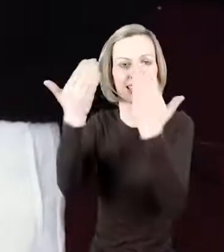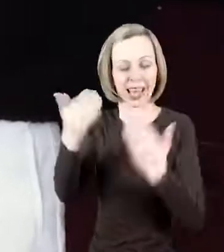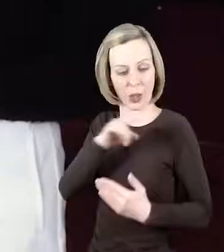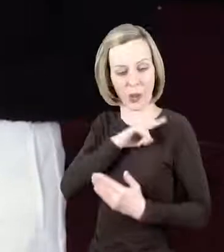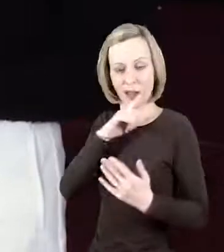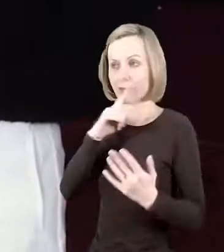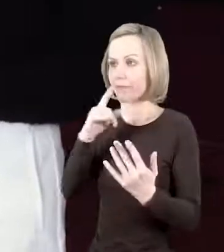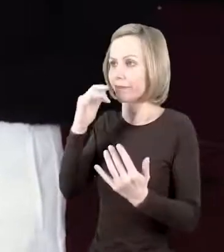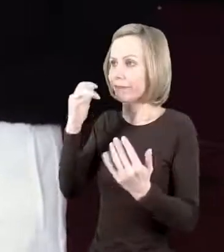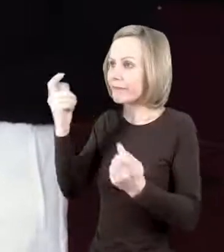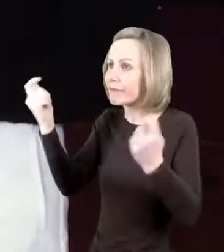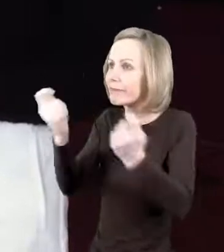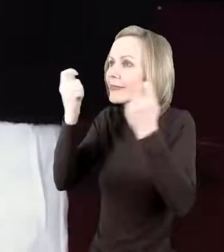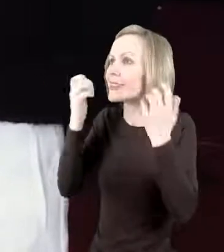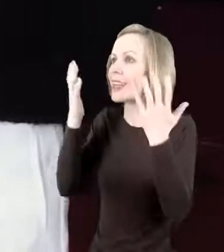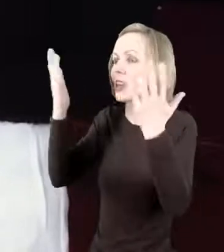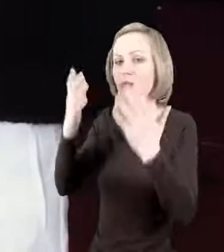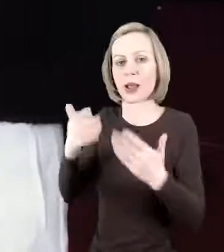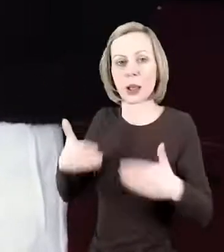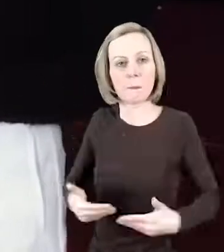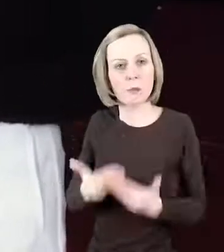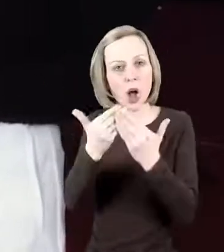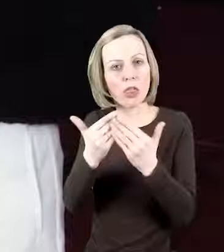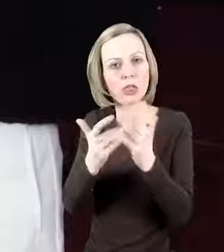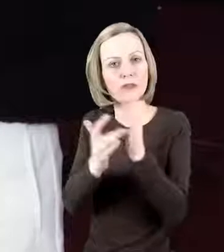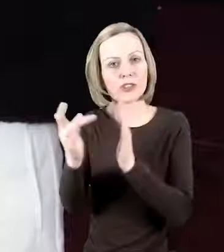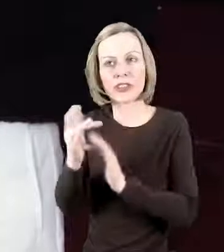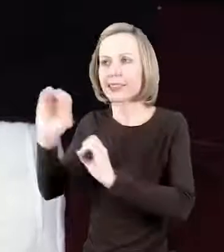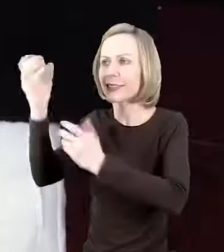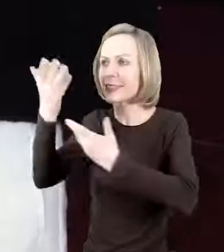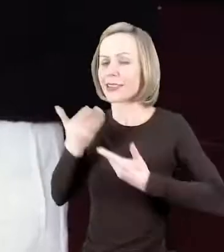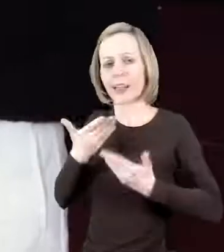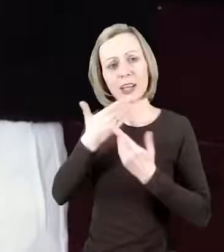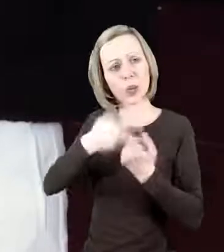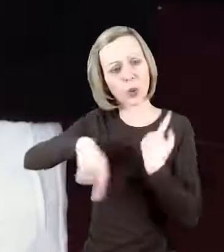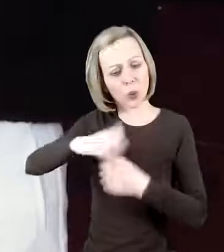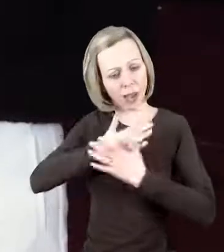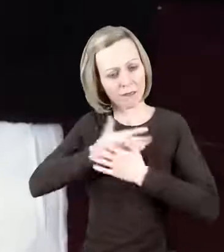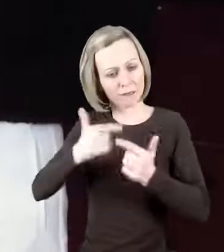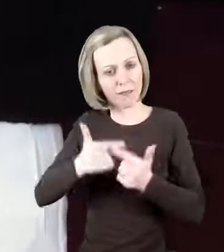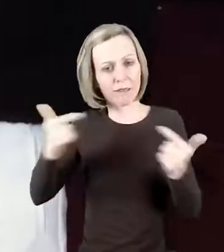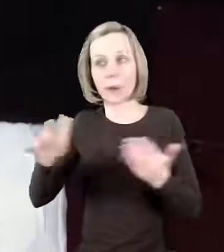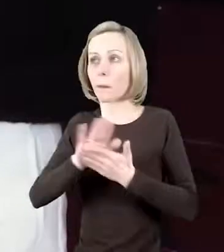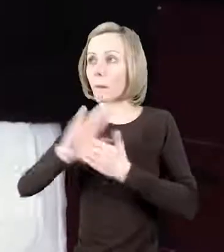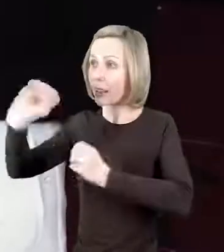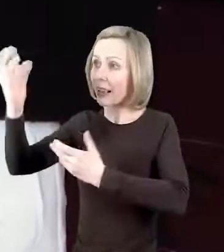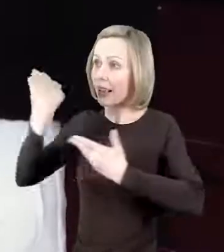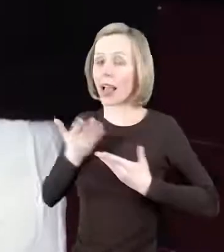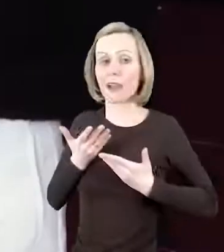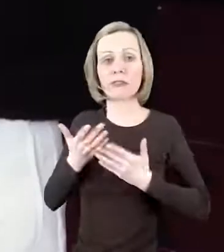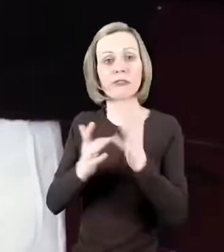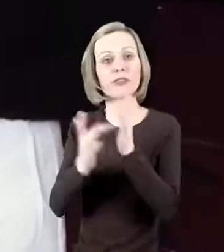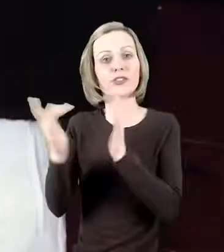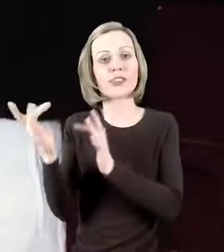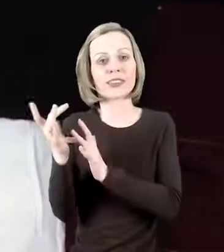gift of Jesus. Thank you for loving the whole world enough to send the greatest gift, your Son, so we might truly have a